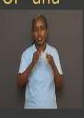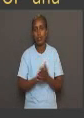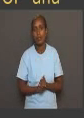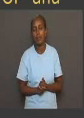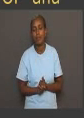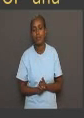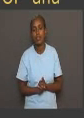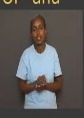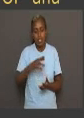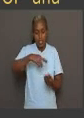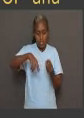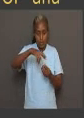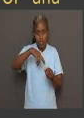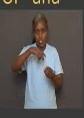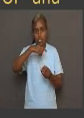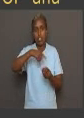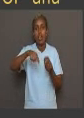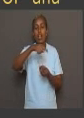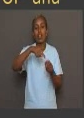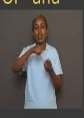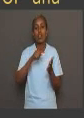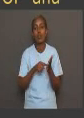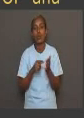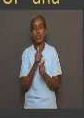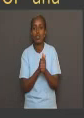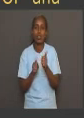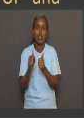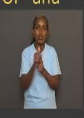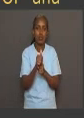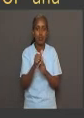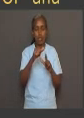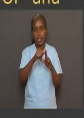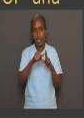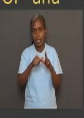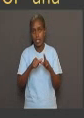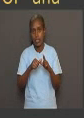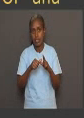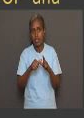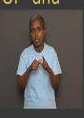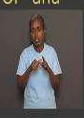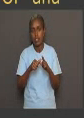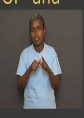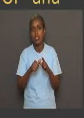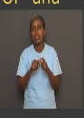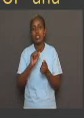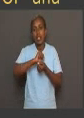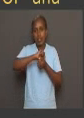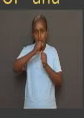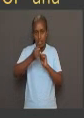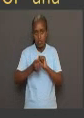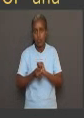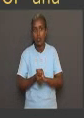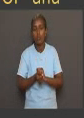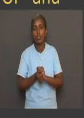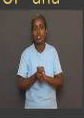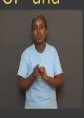A rotation around a point through an angle is a transformation